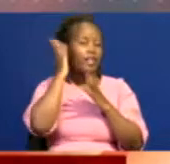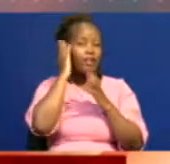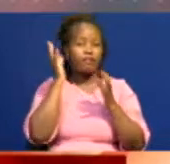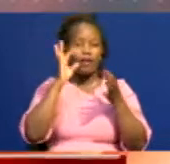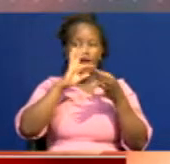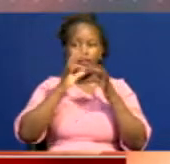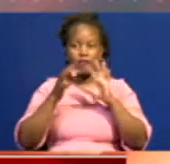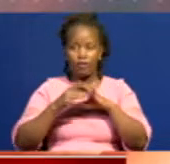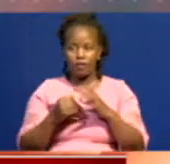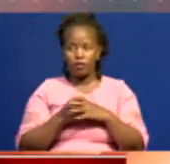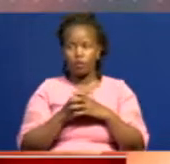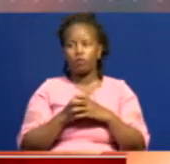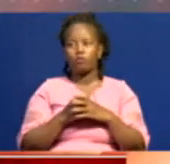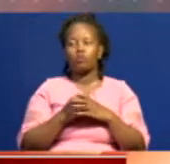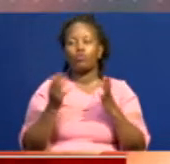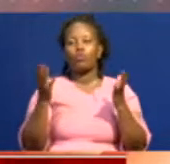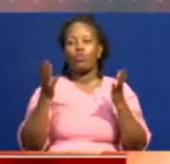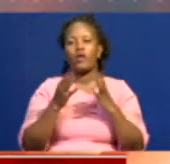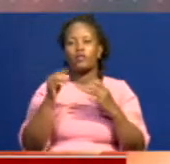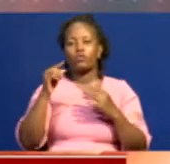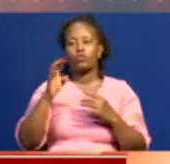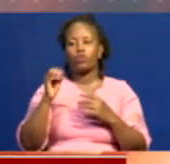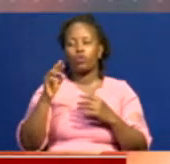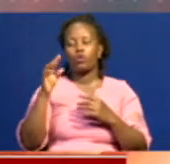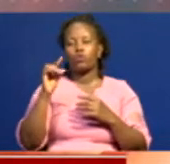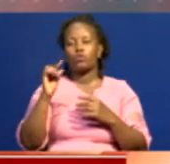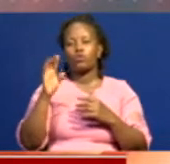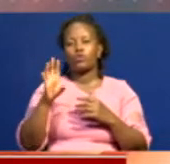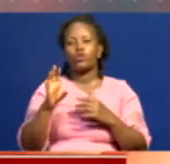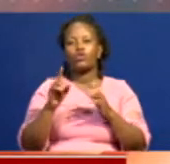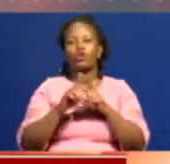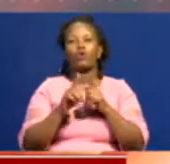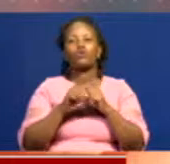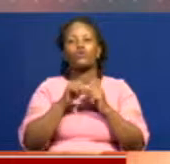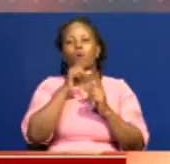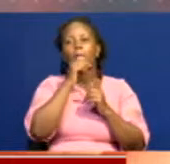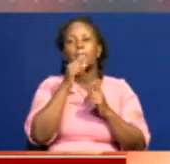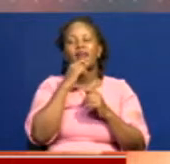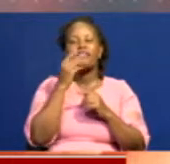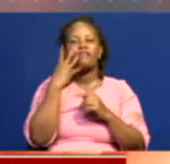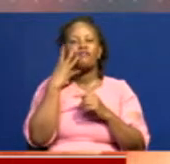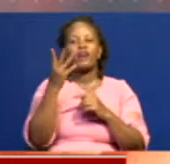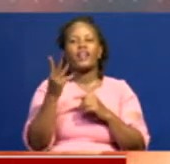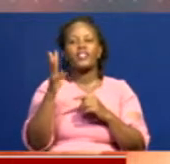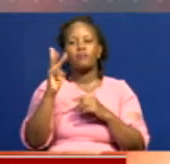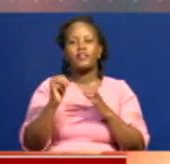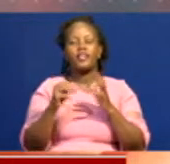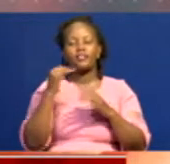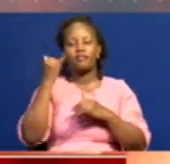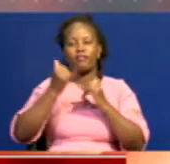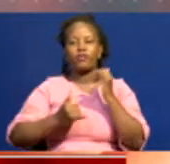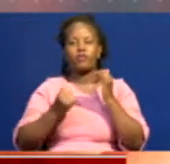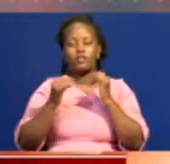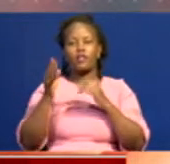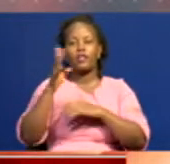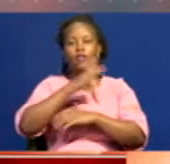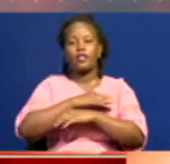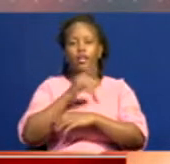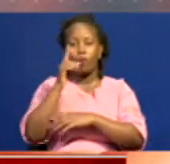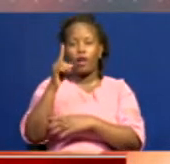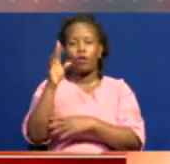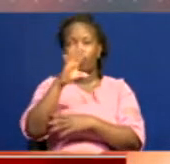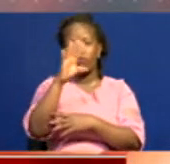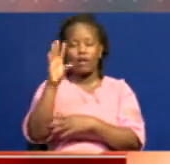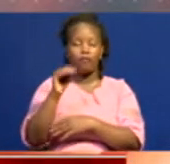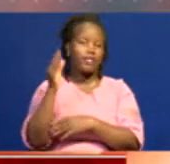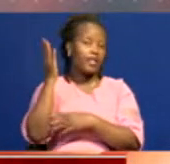compatriots George Wawero and Edwin Terrer to a podium sweep in a men's 400 meters final on day one of the second edition of the Africa Deaf